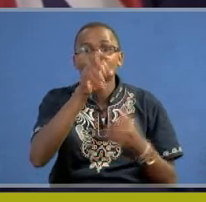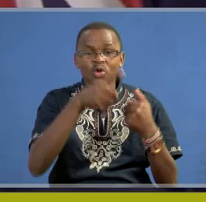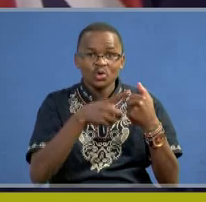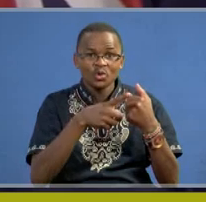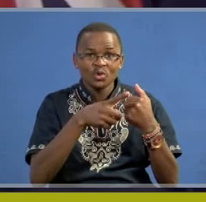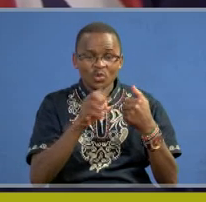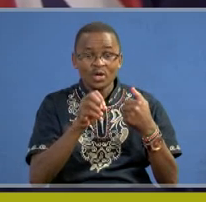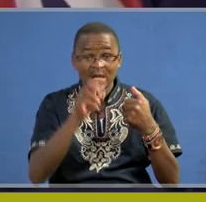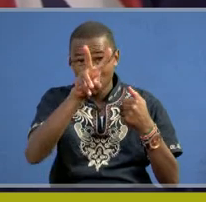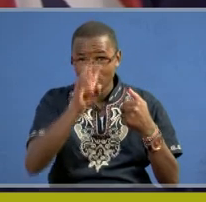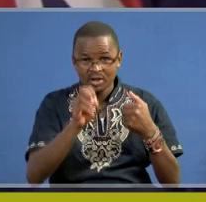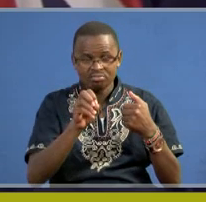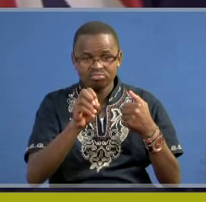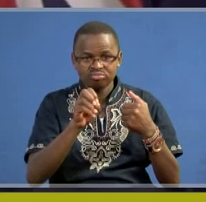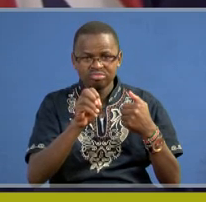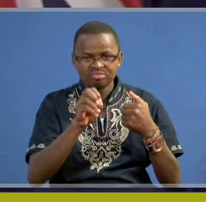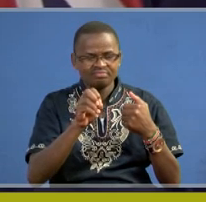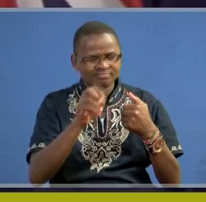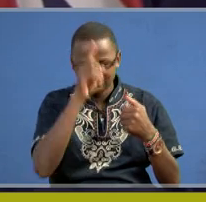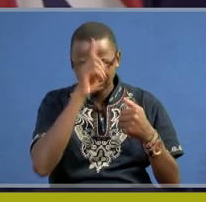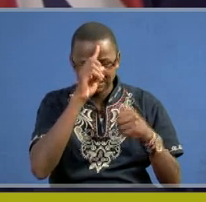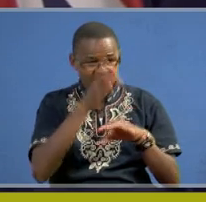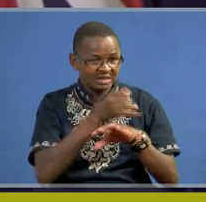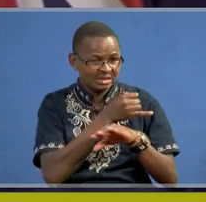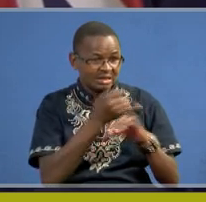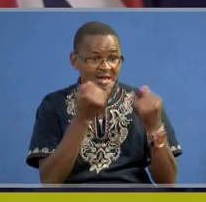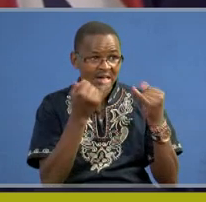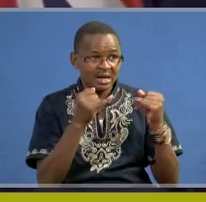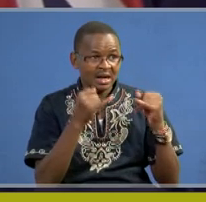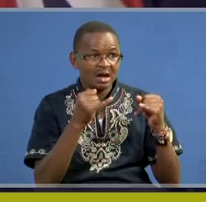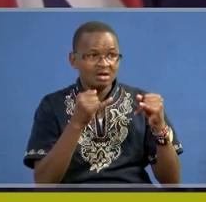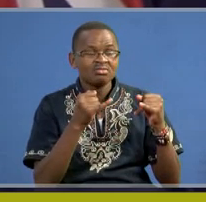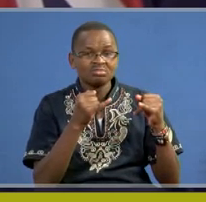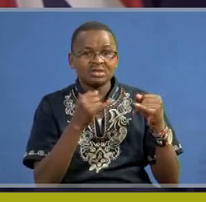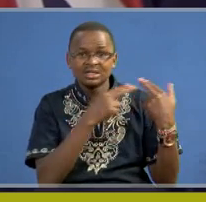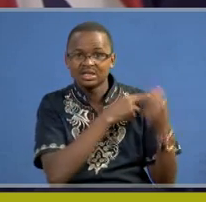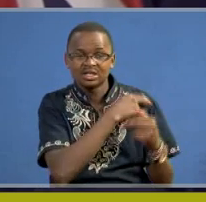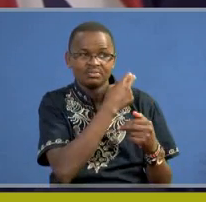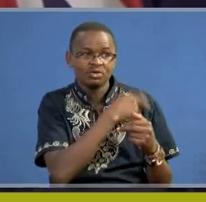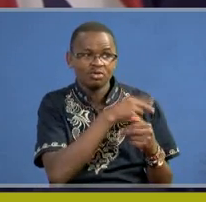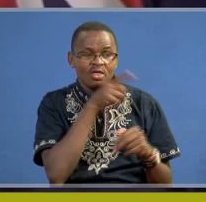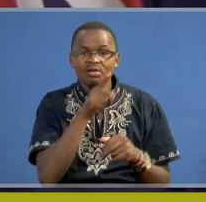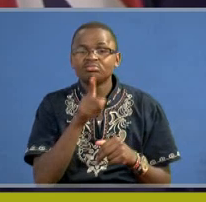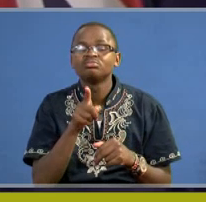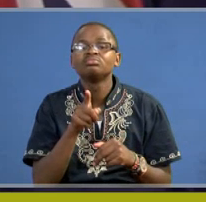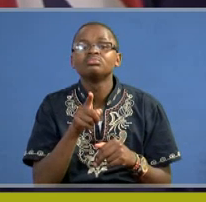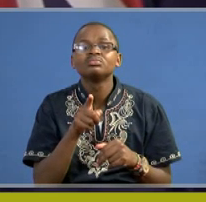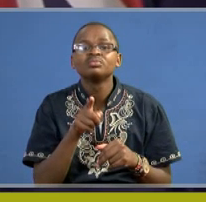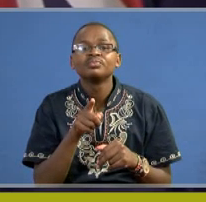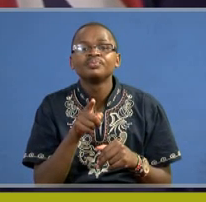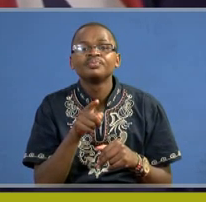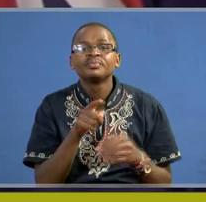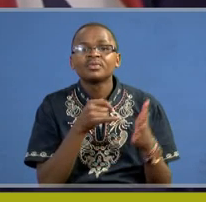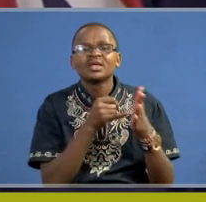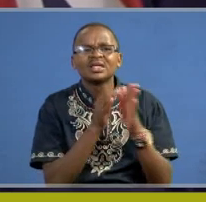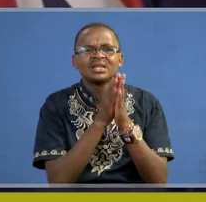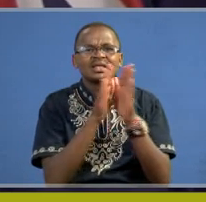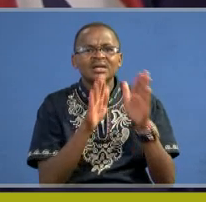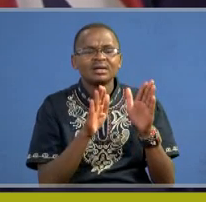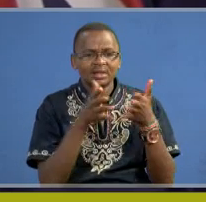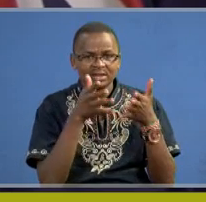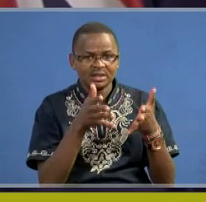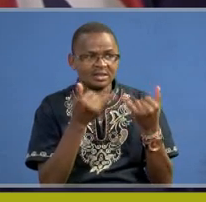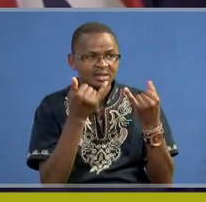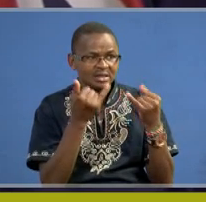seriously injured who are currently in Christchurch AE it is clear that this